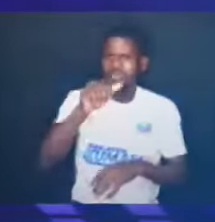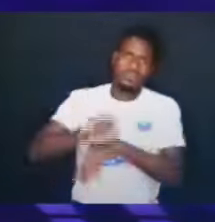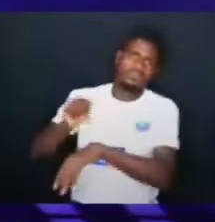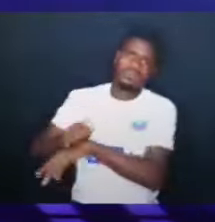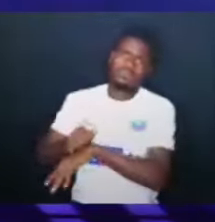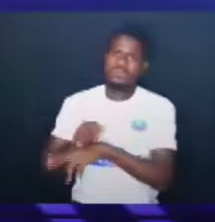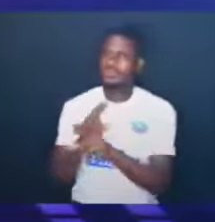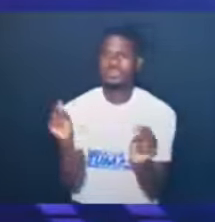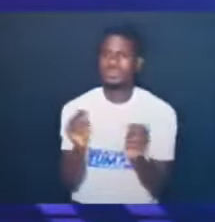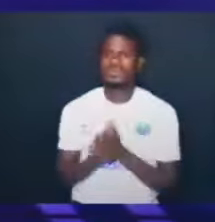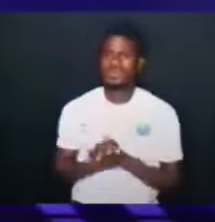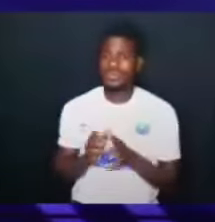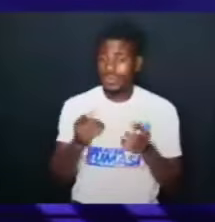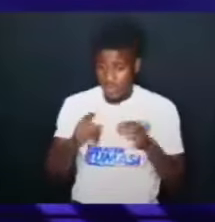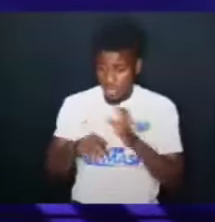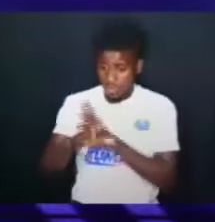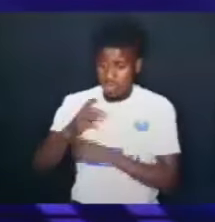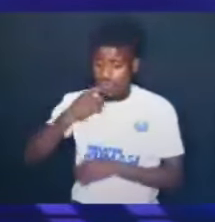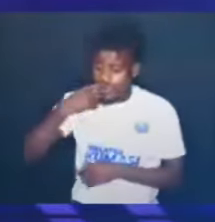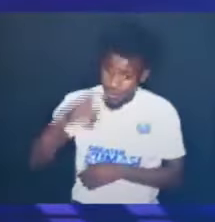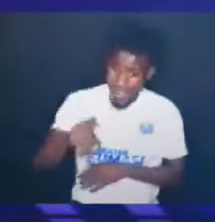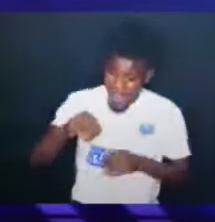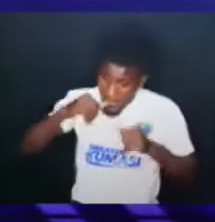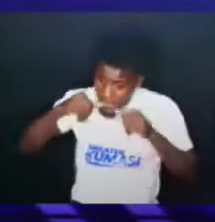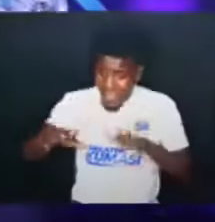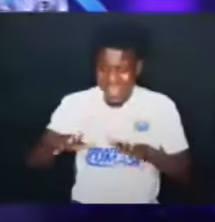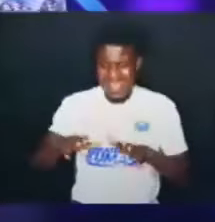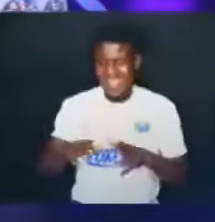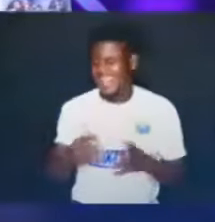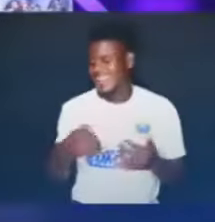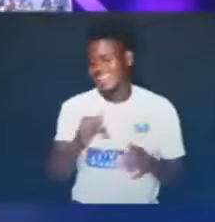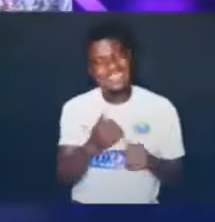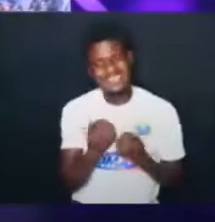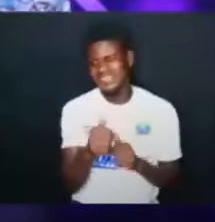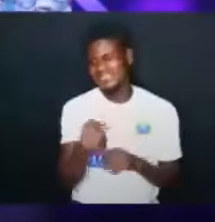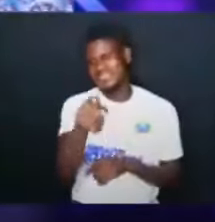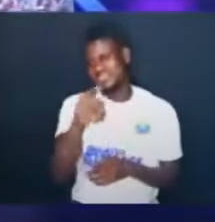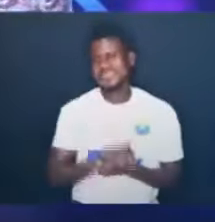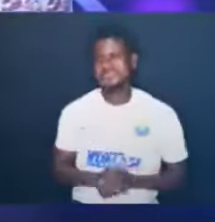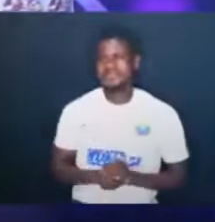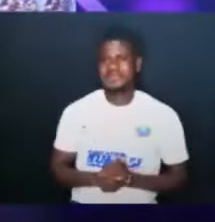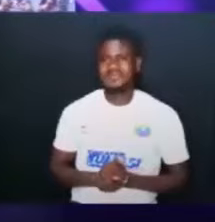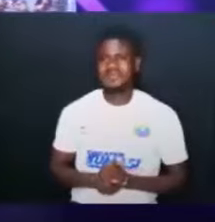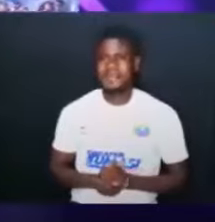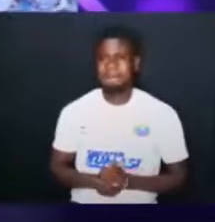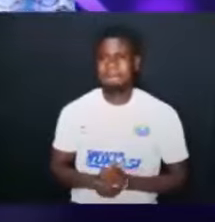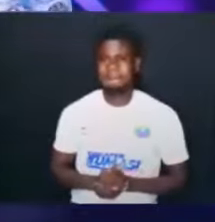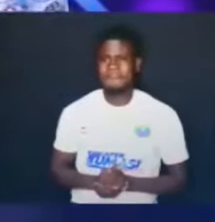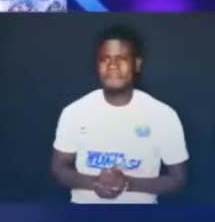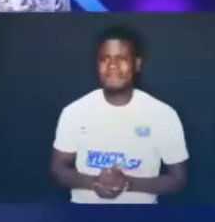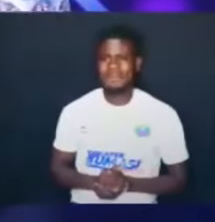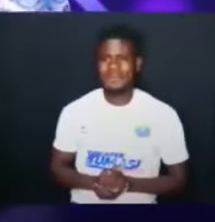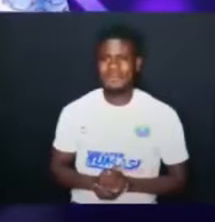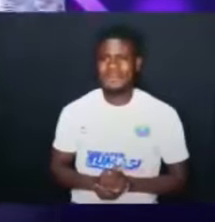working. When God commands the blessing, they will accompany you. Fauni baby a oye juma. Ana baby a yedo eko. So nyami se